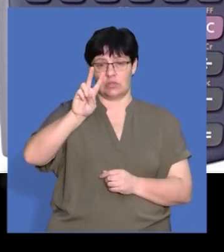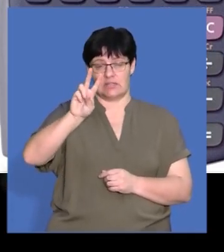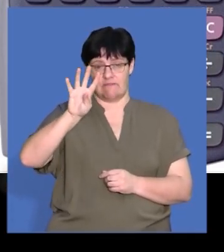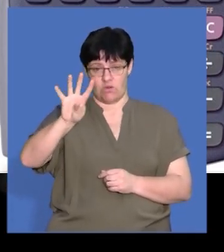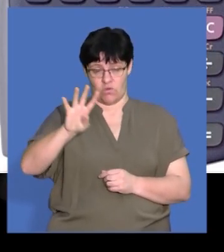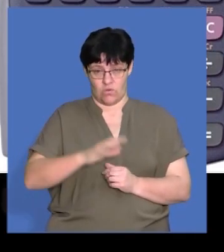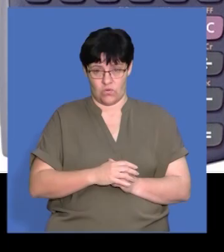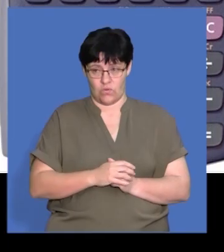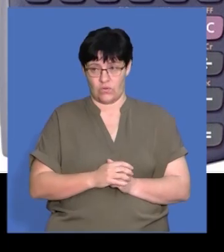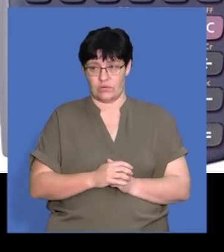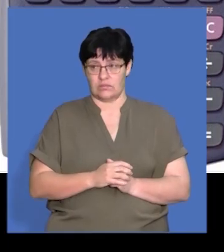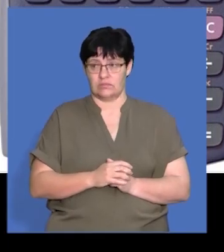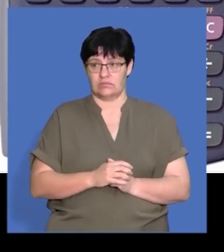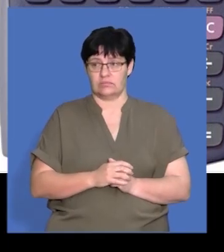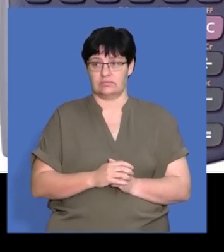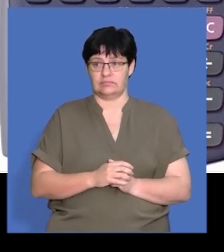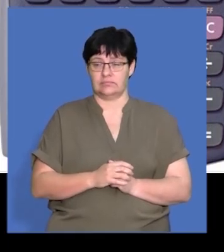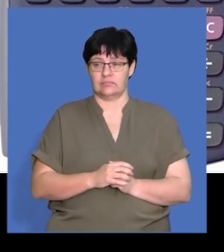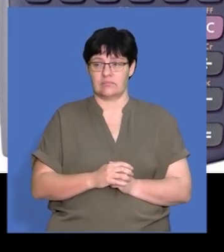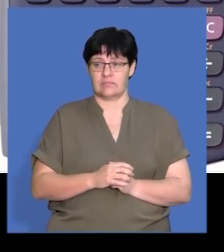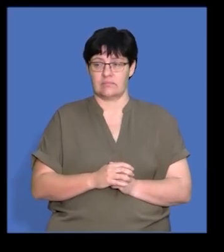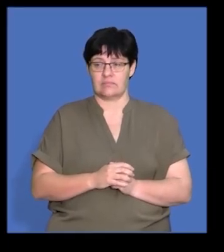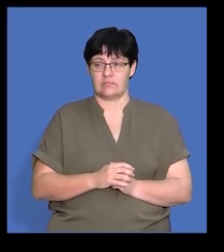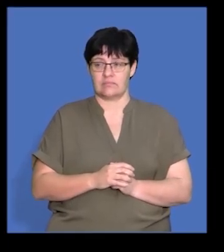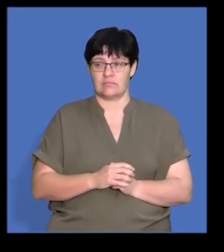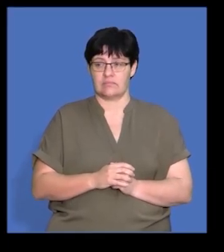537,924. So I'm going to add this number.